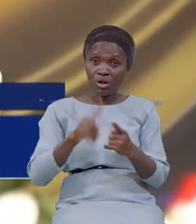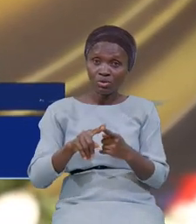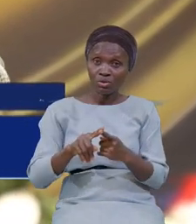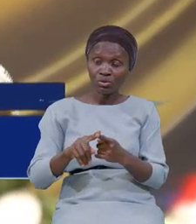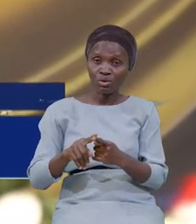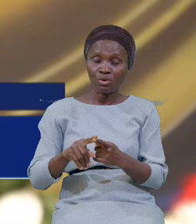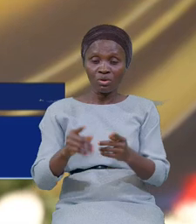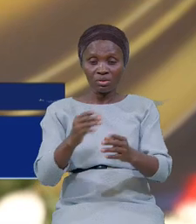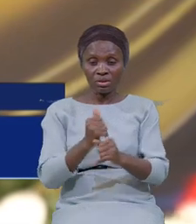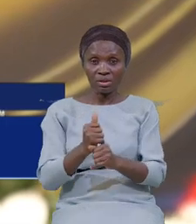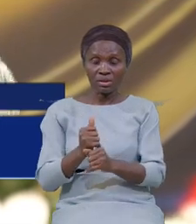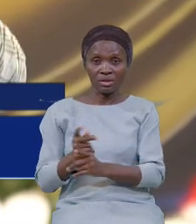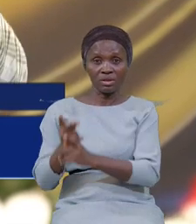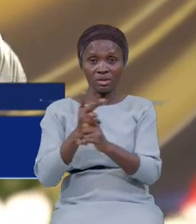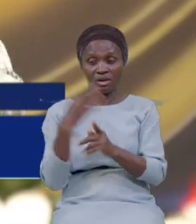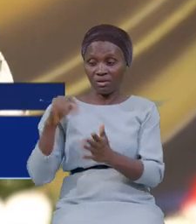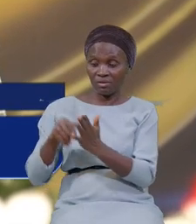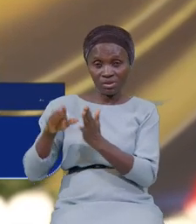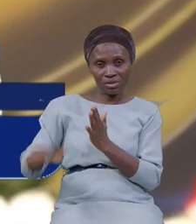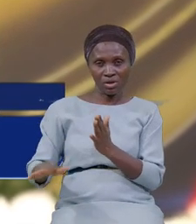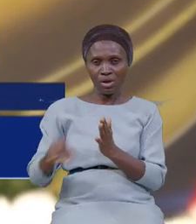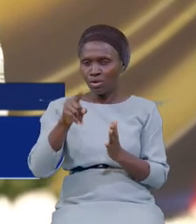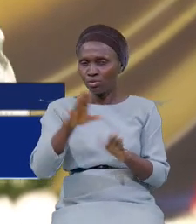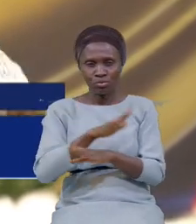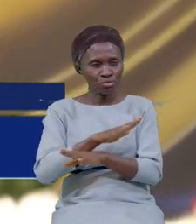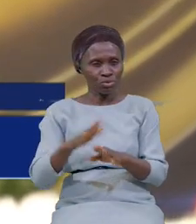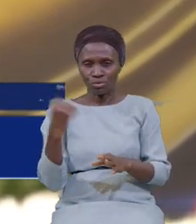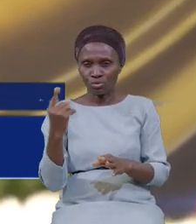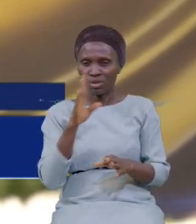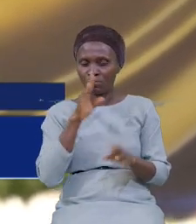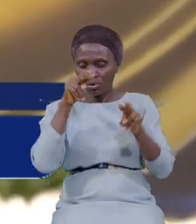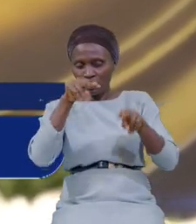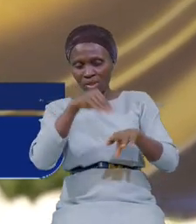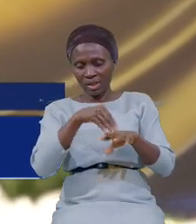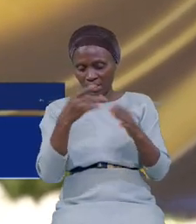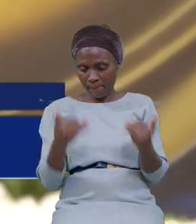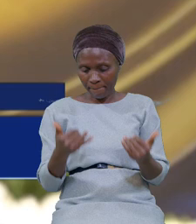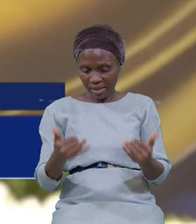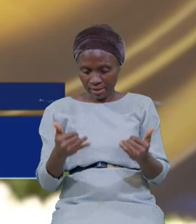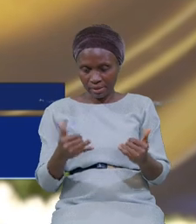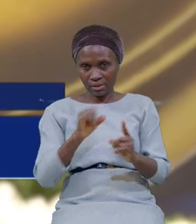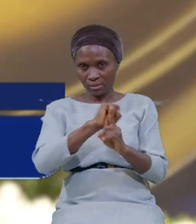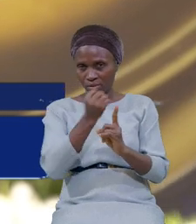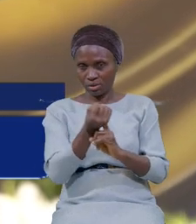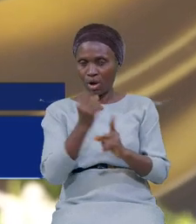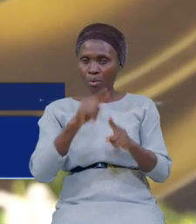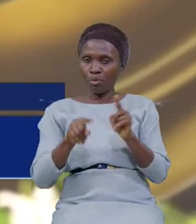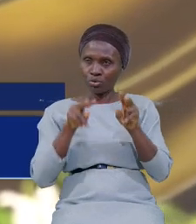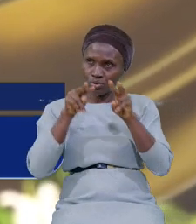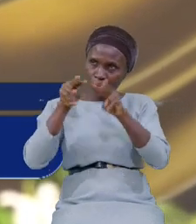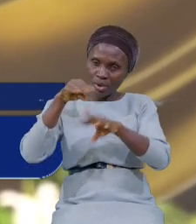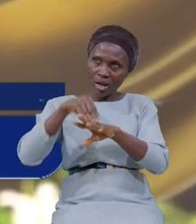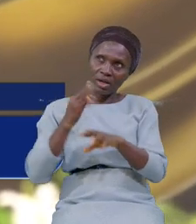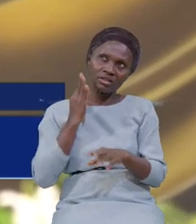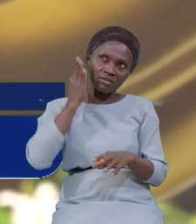the present situation. You're looking at the future. This child, I'm going to do my best for this